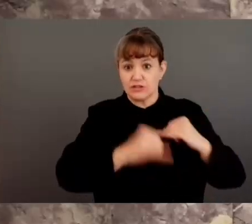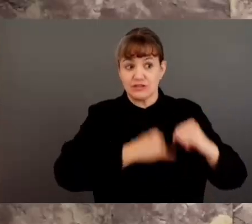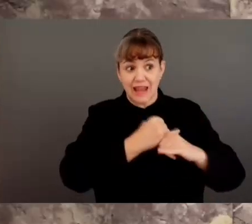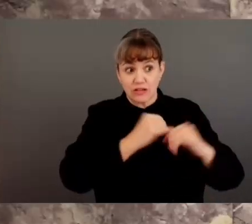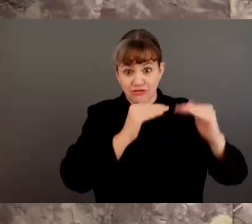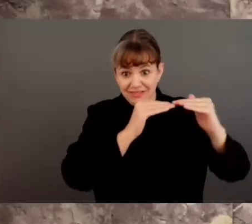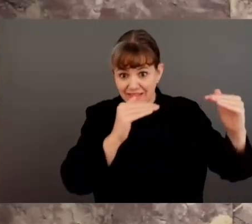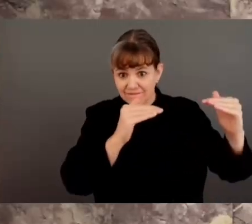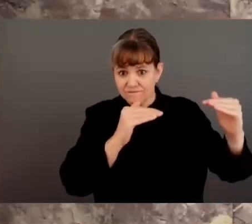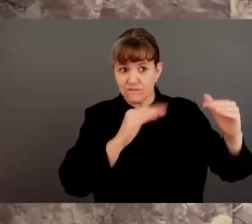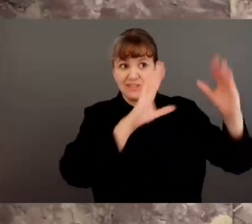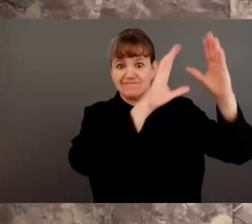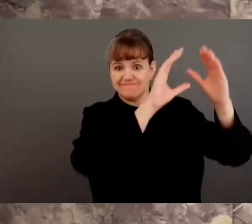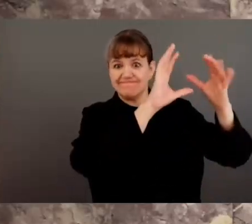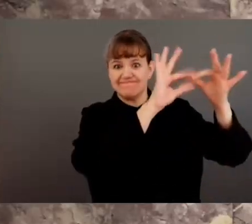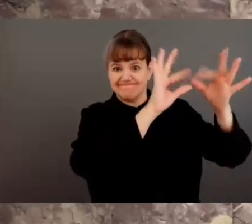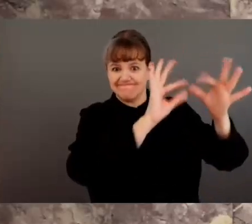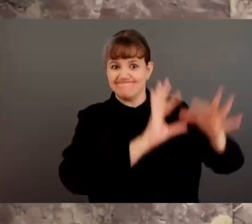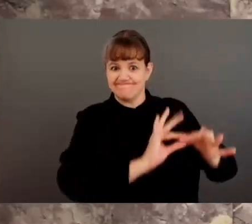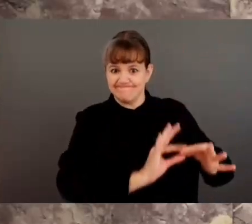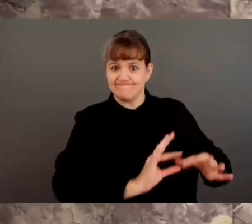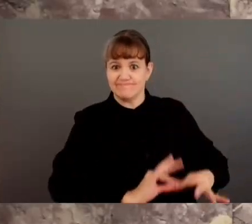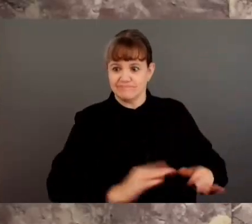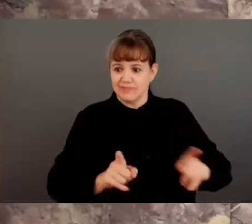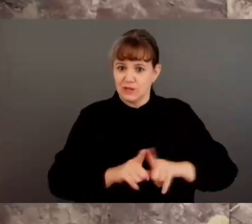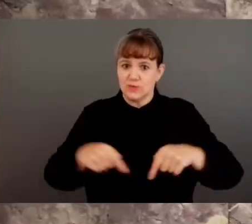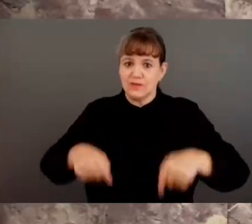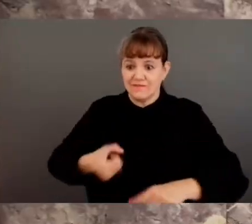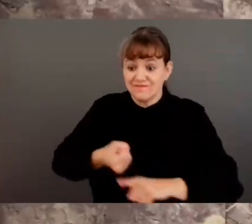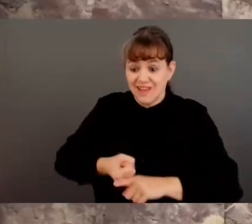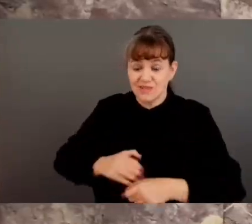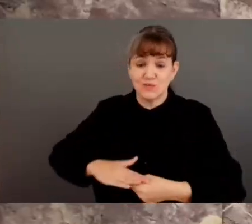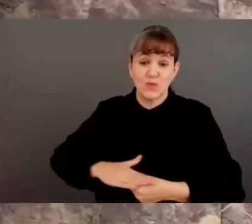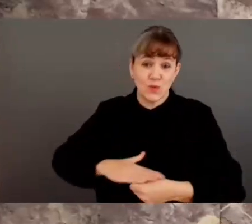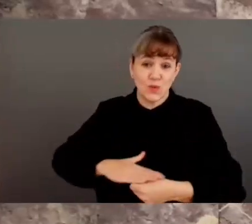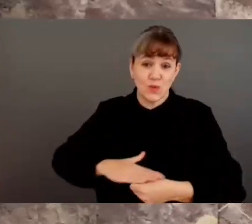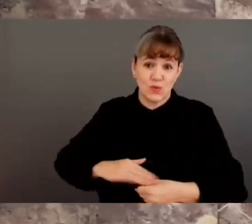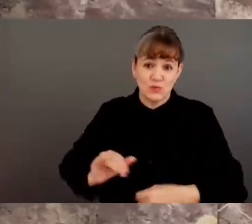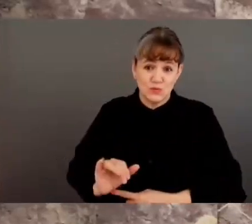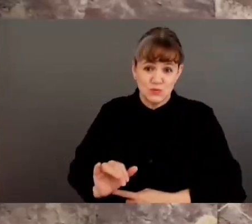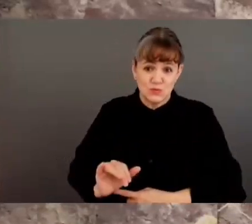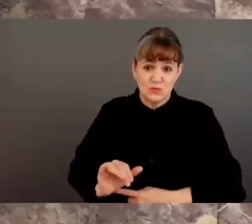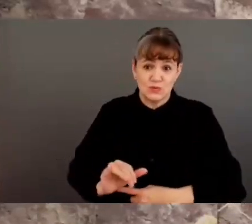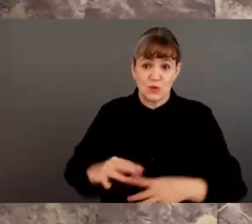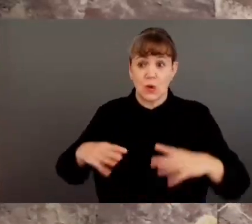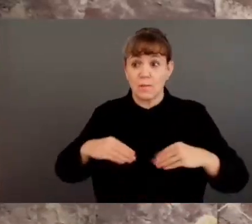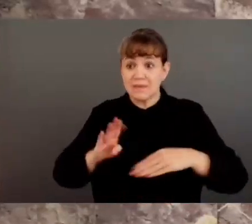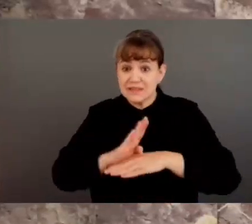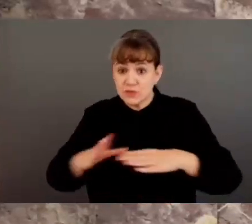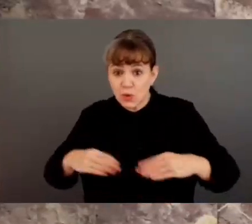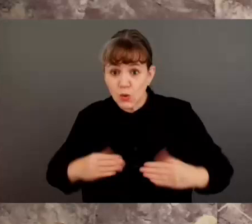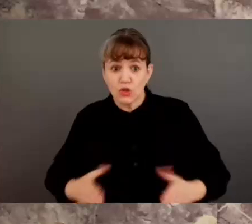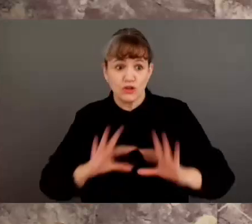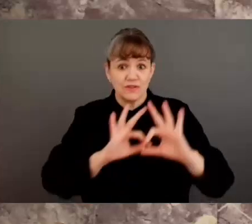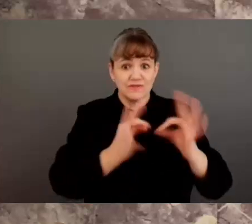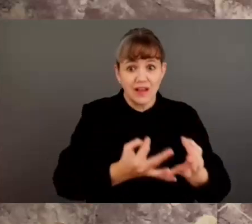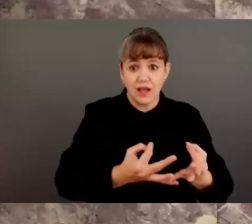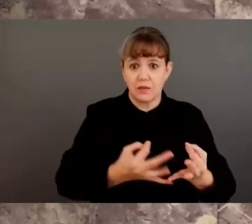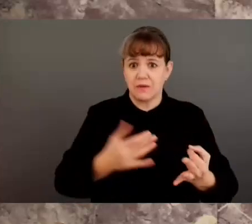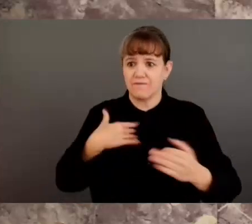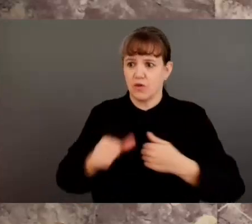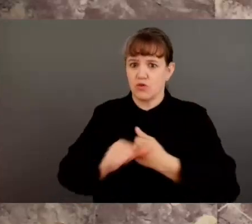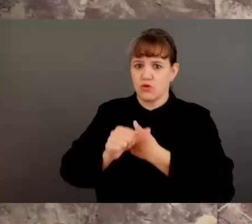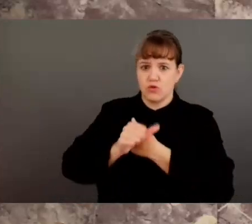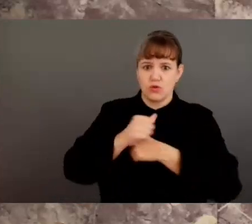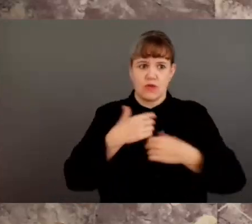and families who have been profoundly affected by threats and even violence. That's why